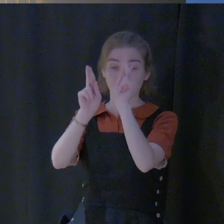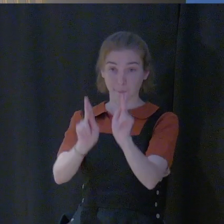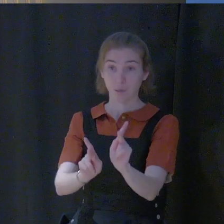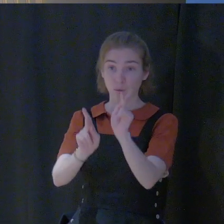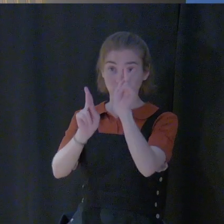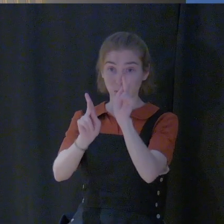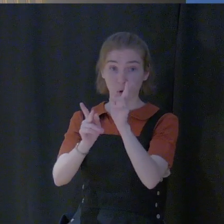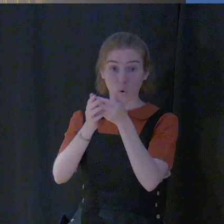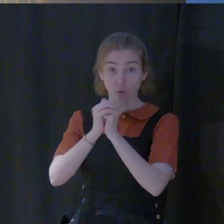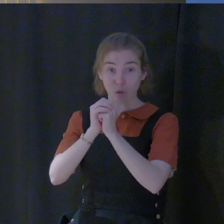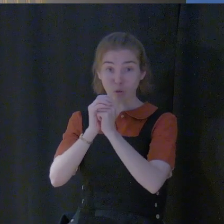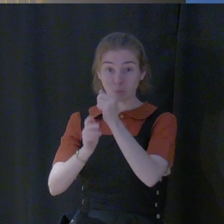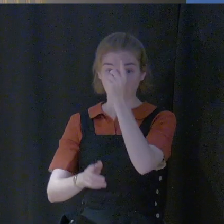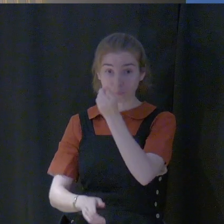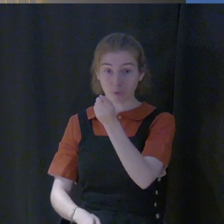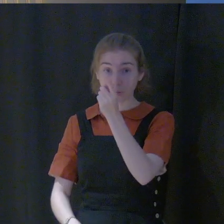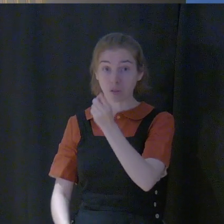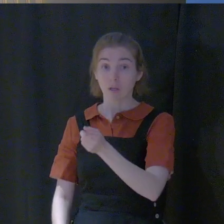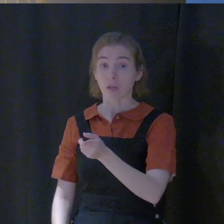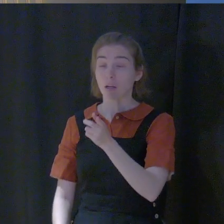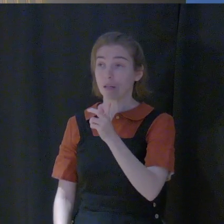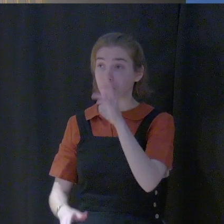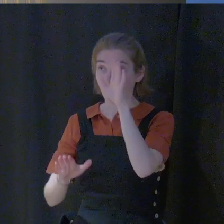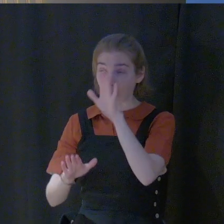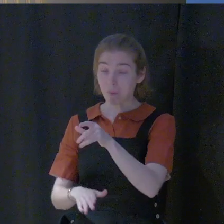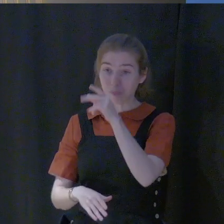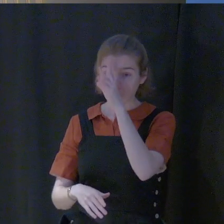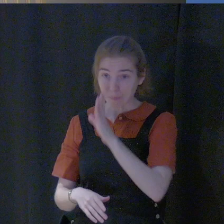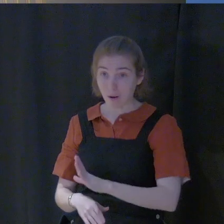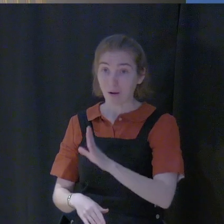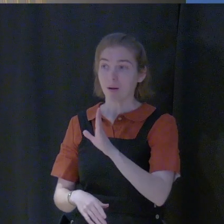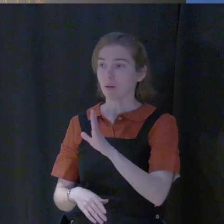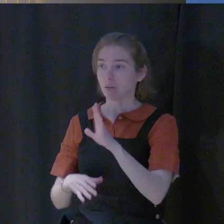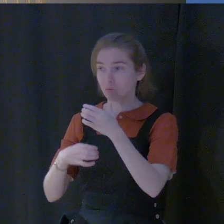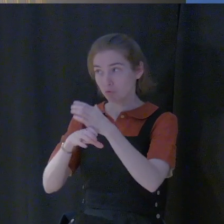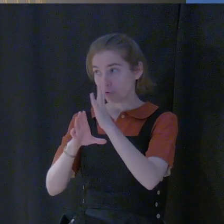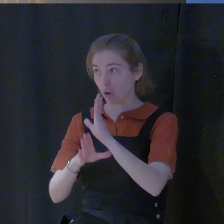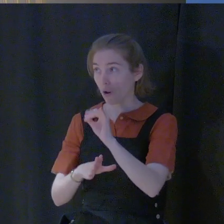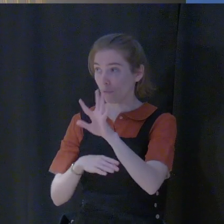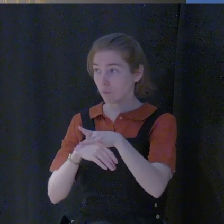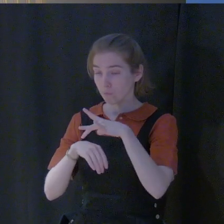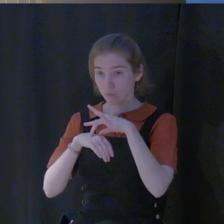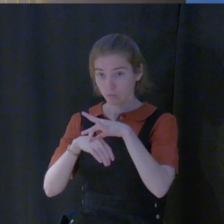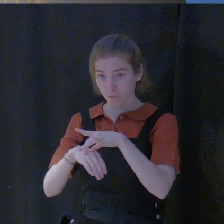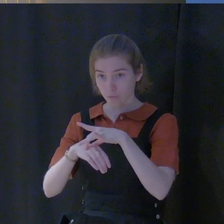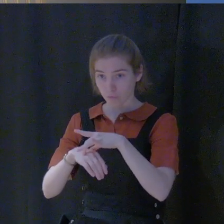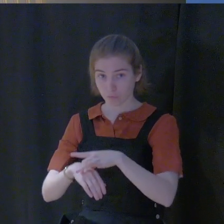audience who we're worshiping, is our awesome God, Creator of this earth.